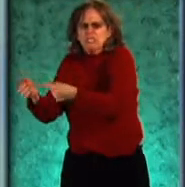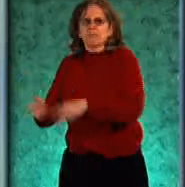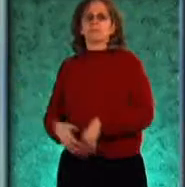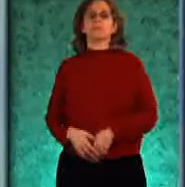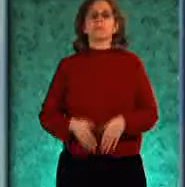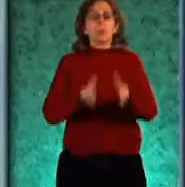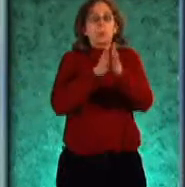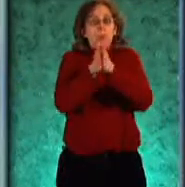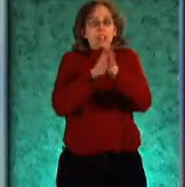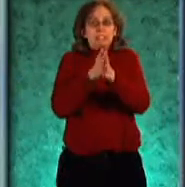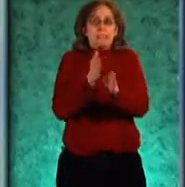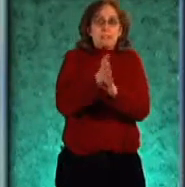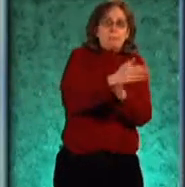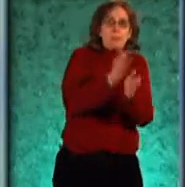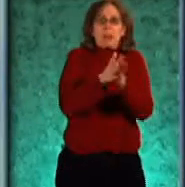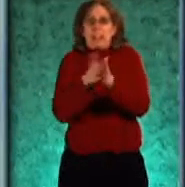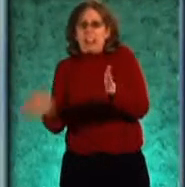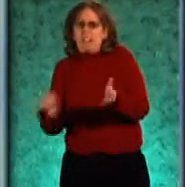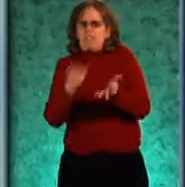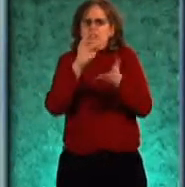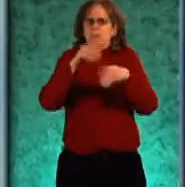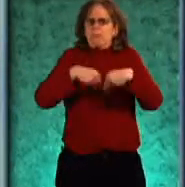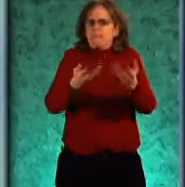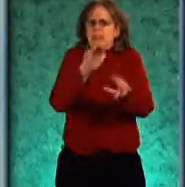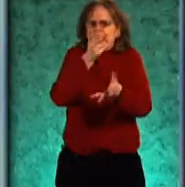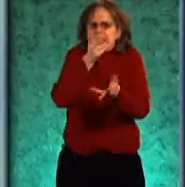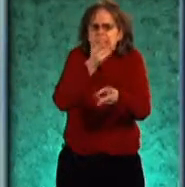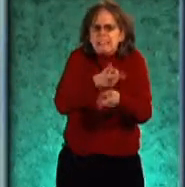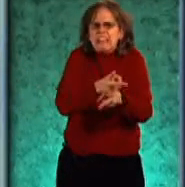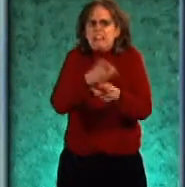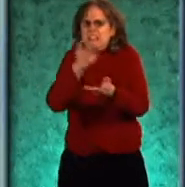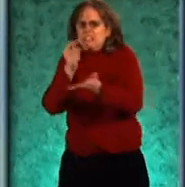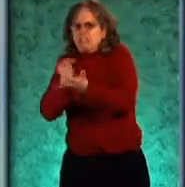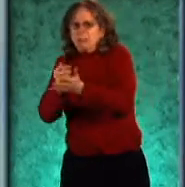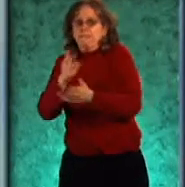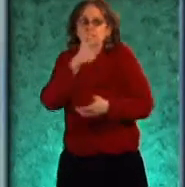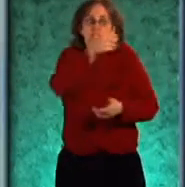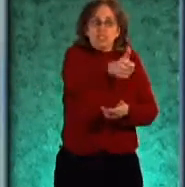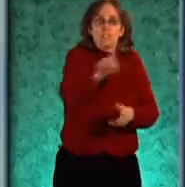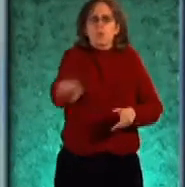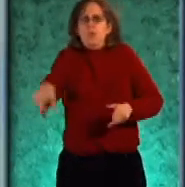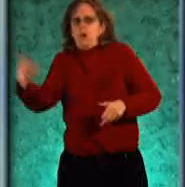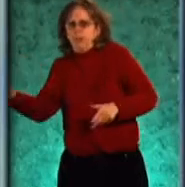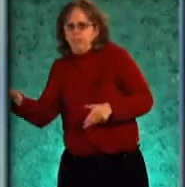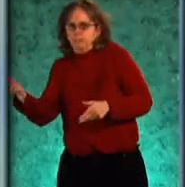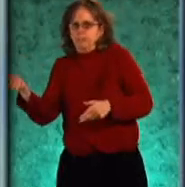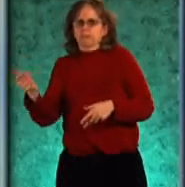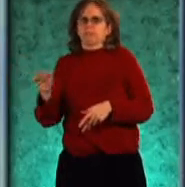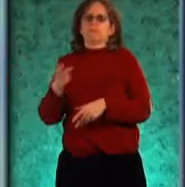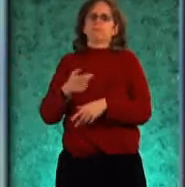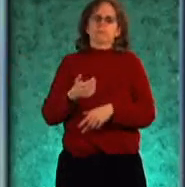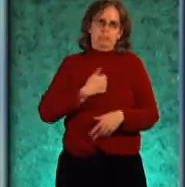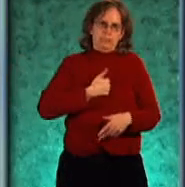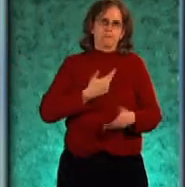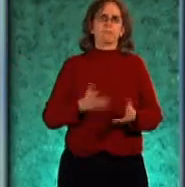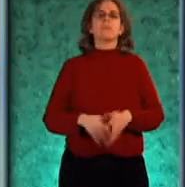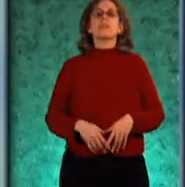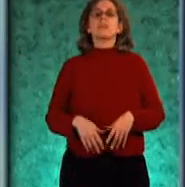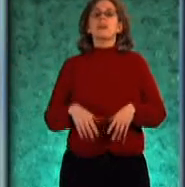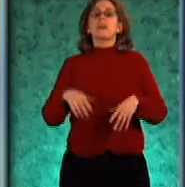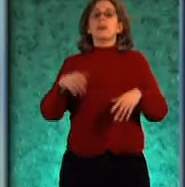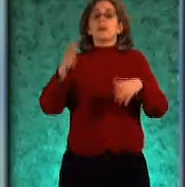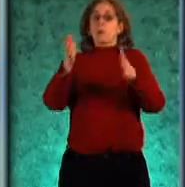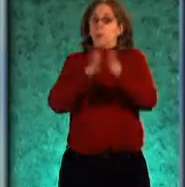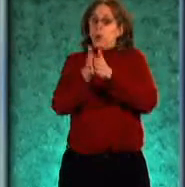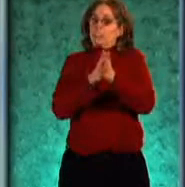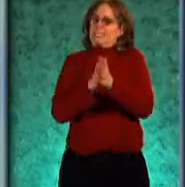Wash your hands before and after you do a treatment or provide care to yourself or someone you are caring for. Hand washing is easy